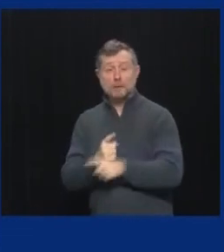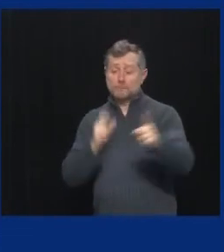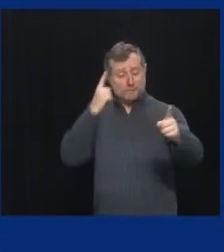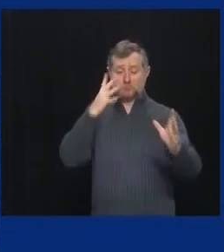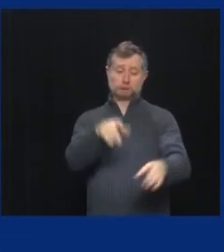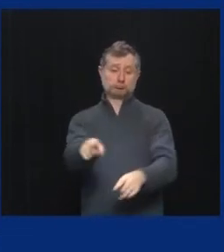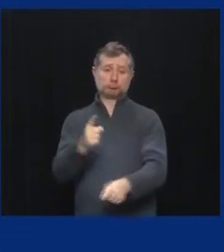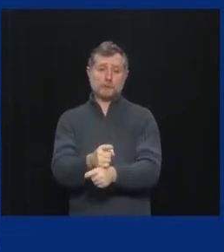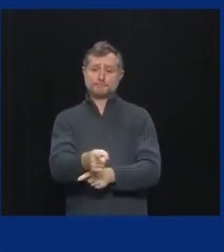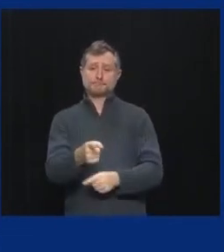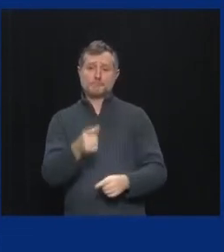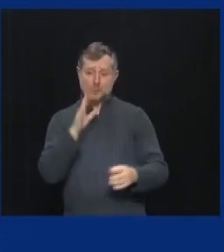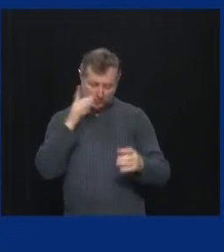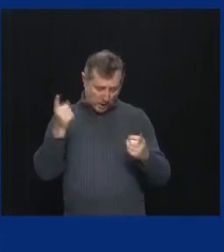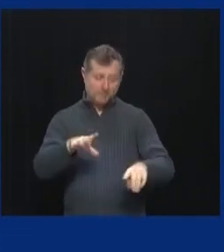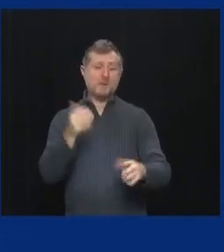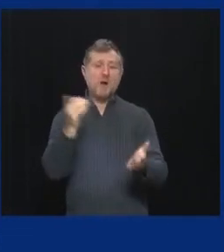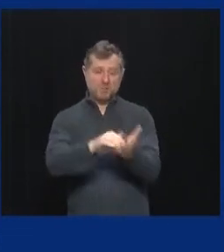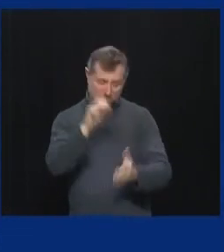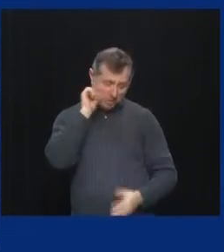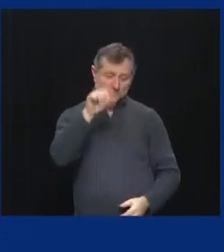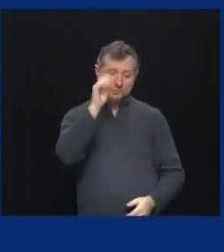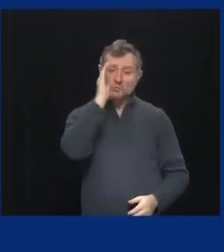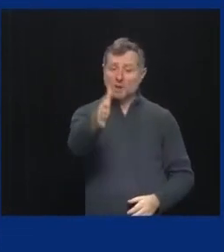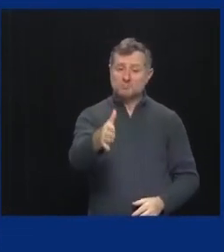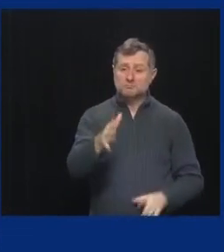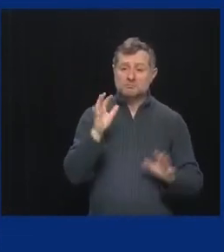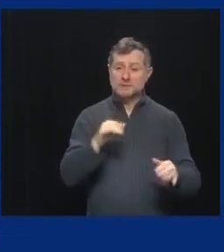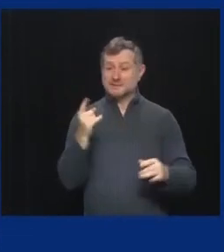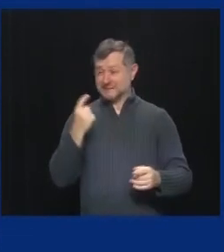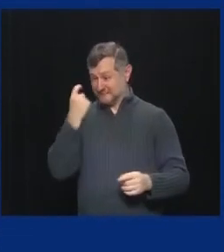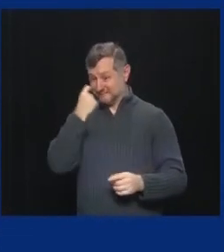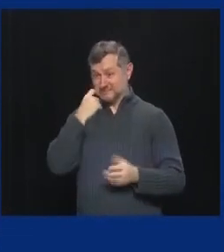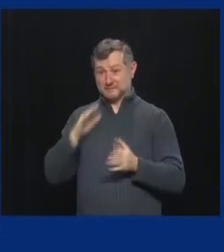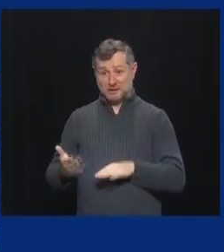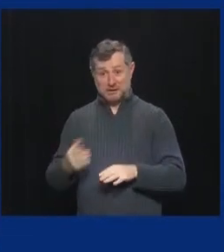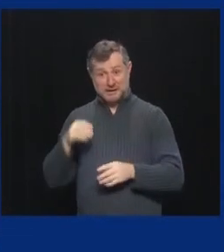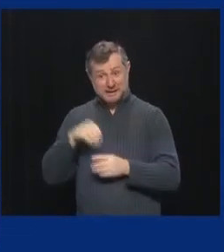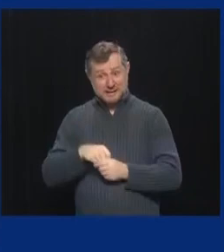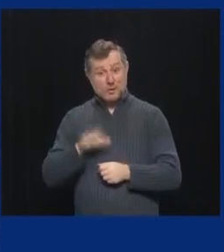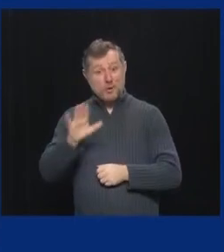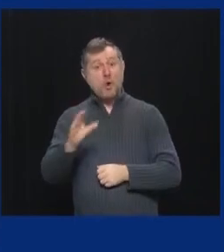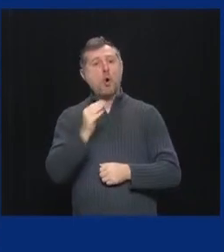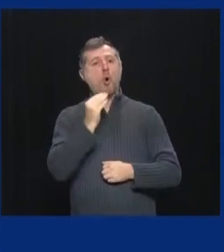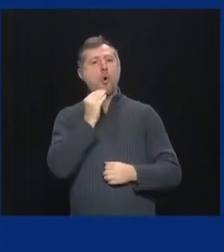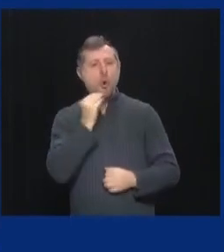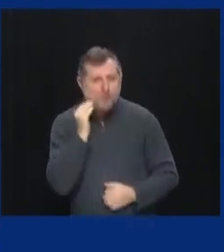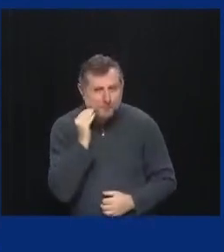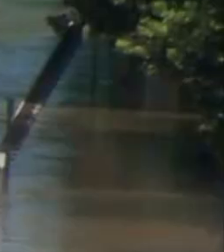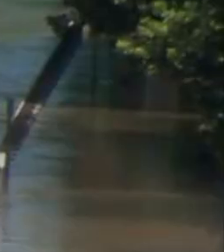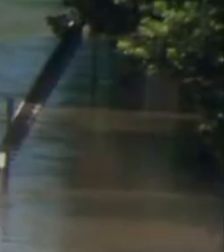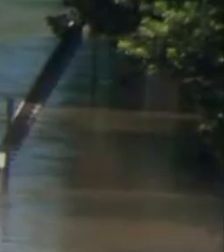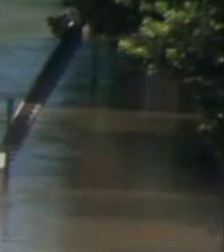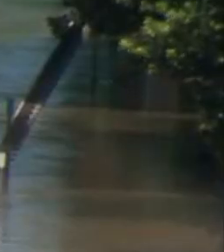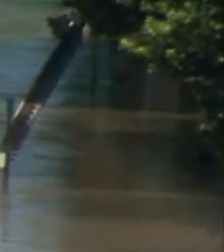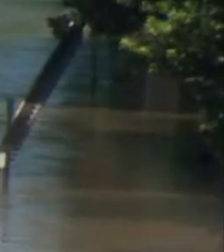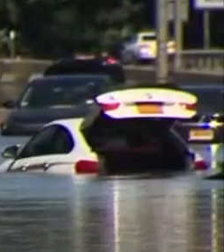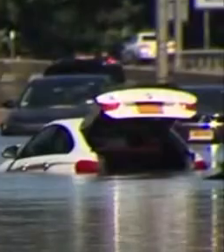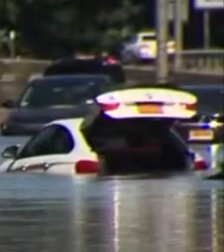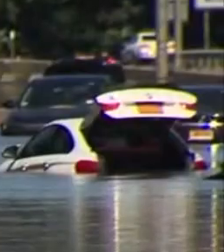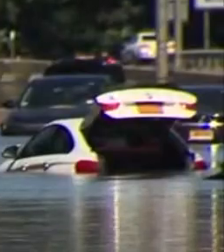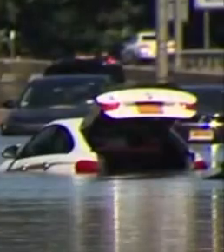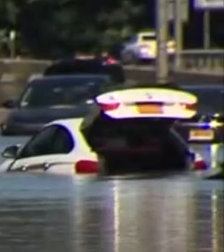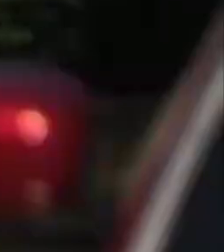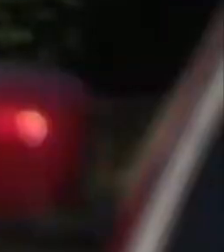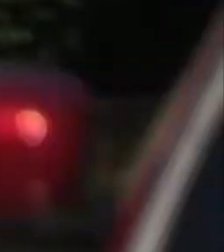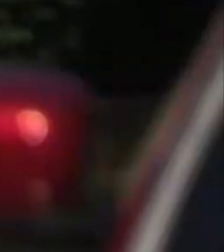it's absolutely devastating that a family lost a loved one because of a flood in their own home. That is actually heart sickening to me. While President Biden